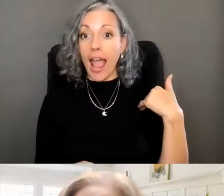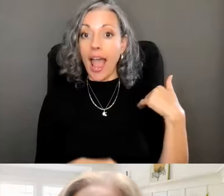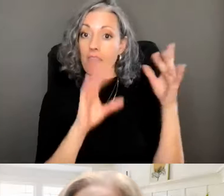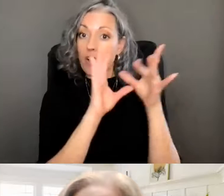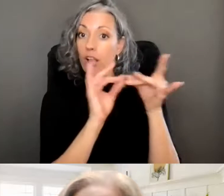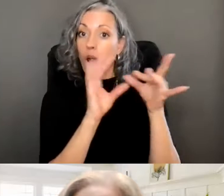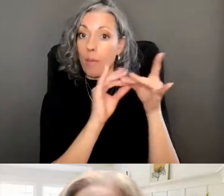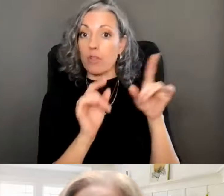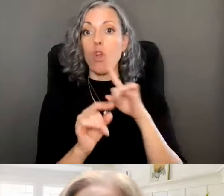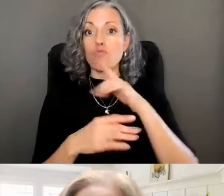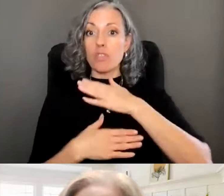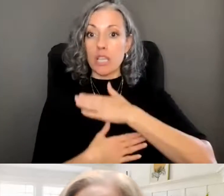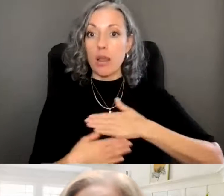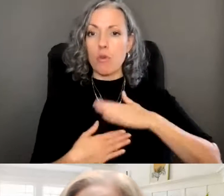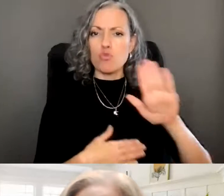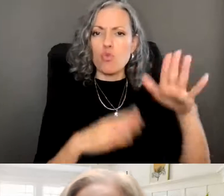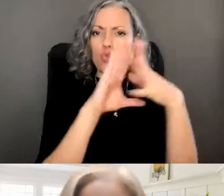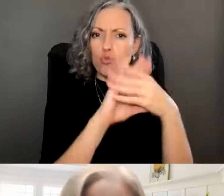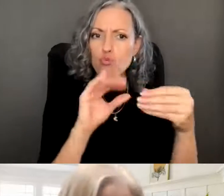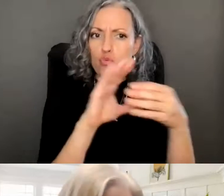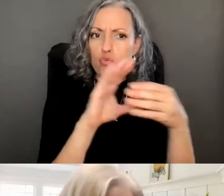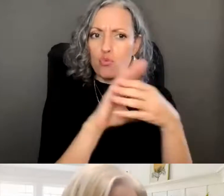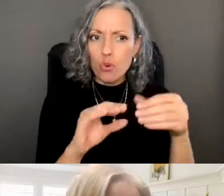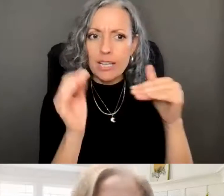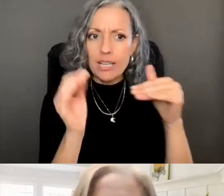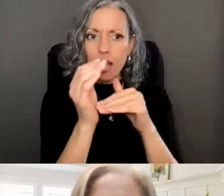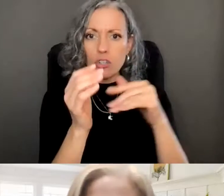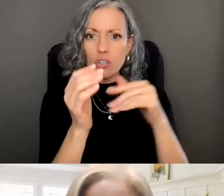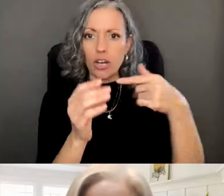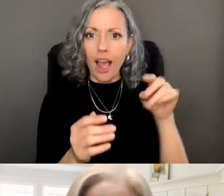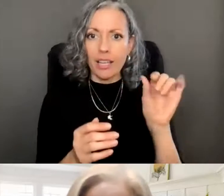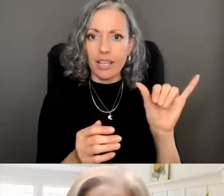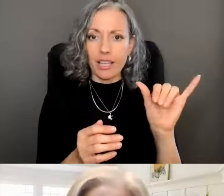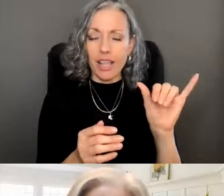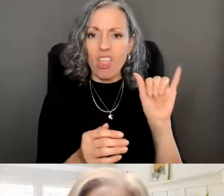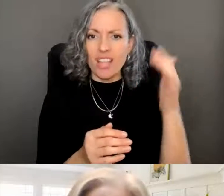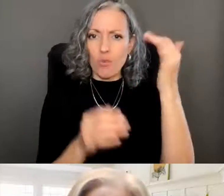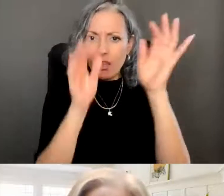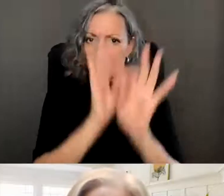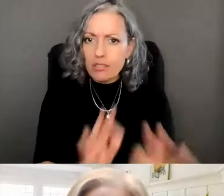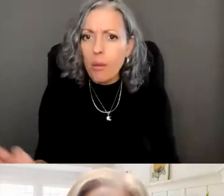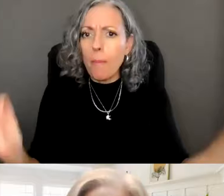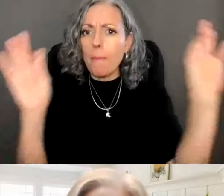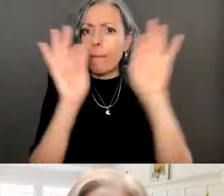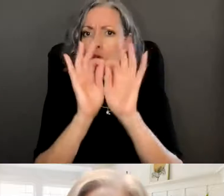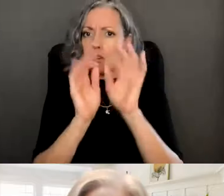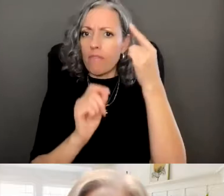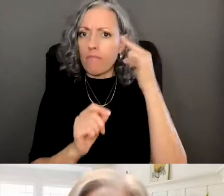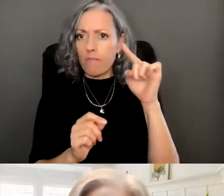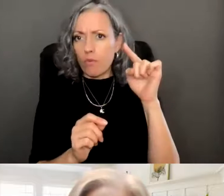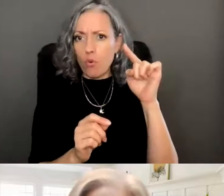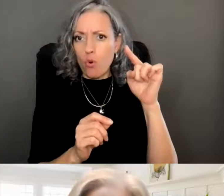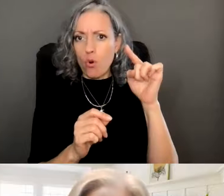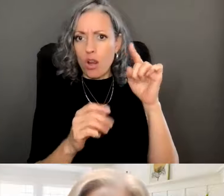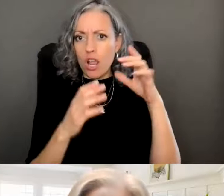I really appreciate your story, Dr. Galy. And that's why it's really important for consumers to get